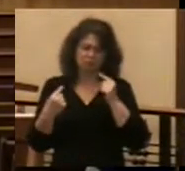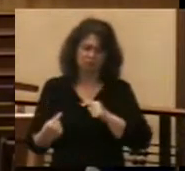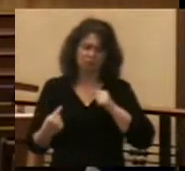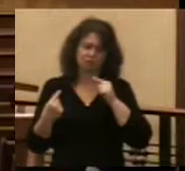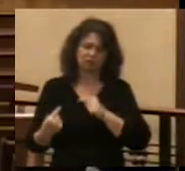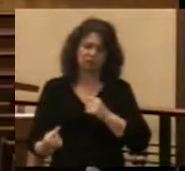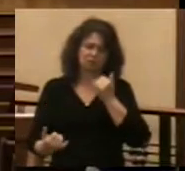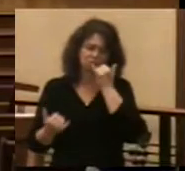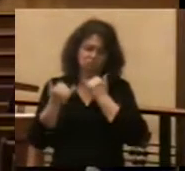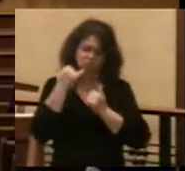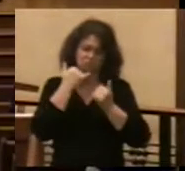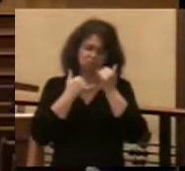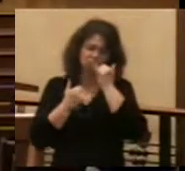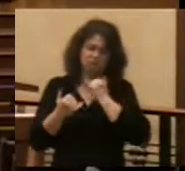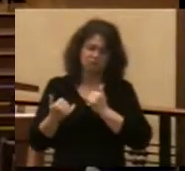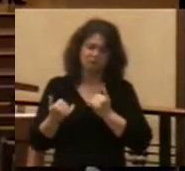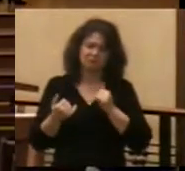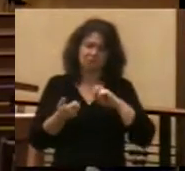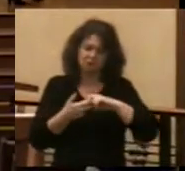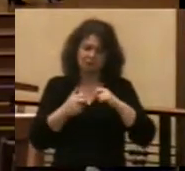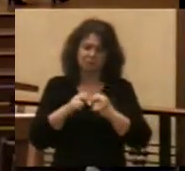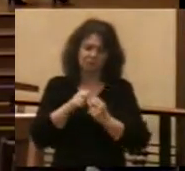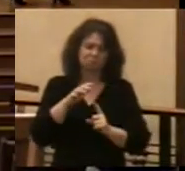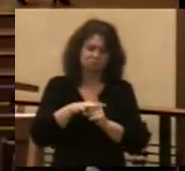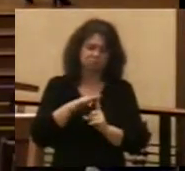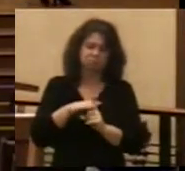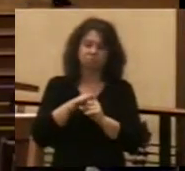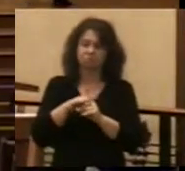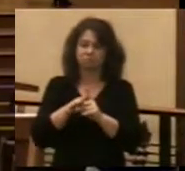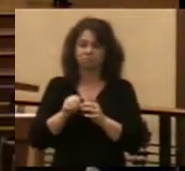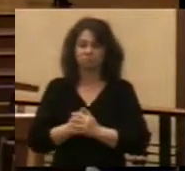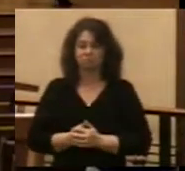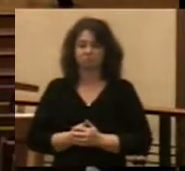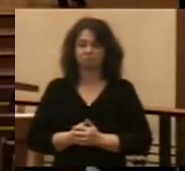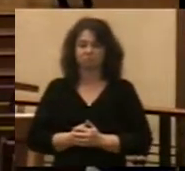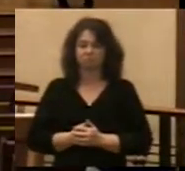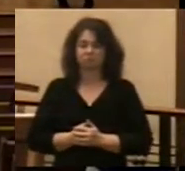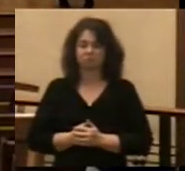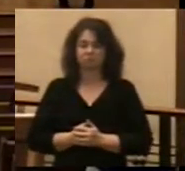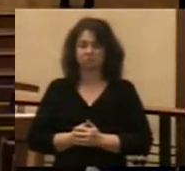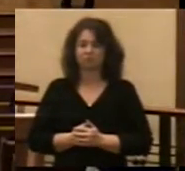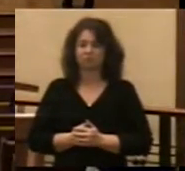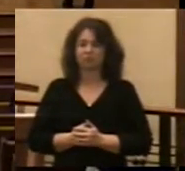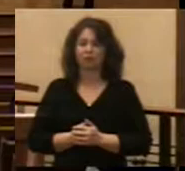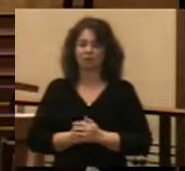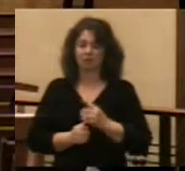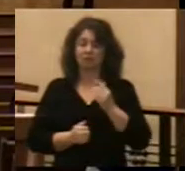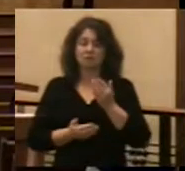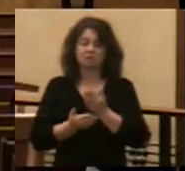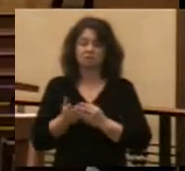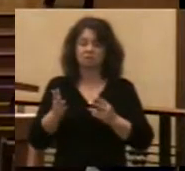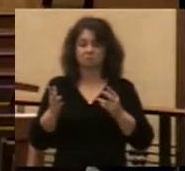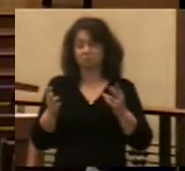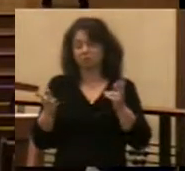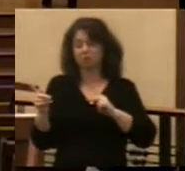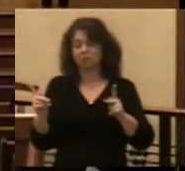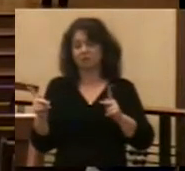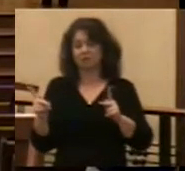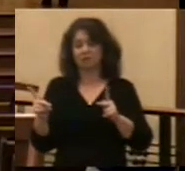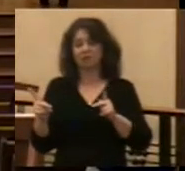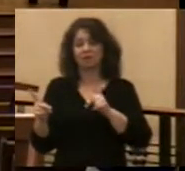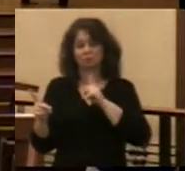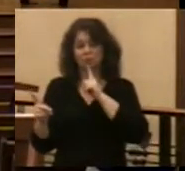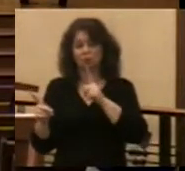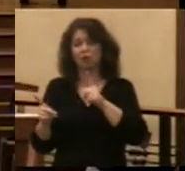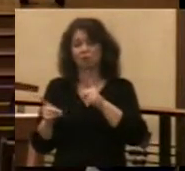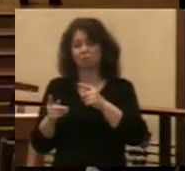Certainly don't want to lessen the exiles that are happening for real in difficult places in our world, whether that be those days